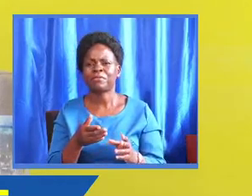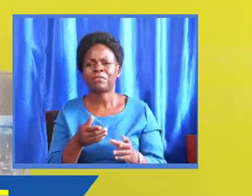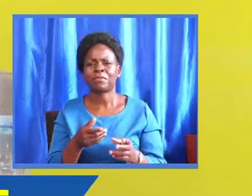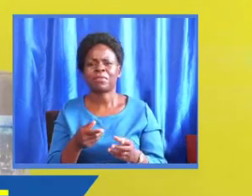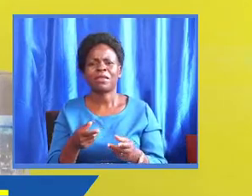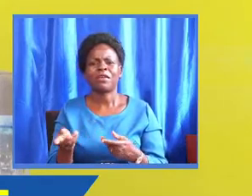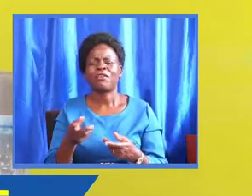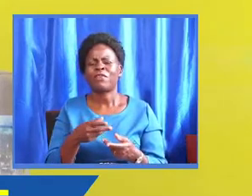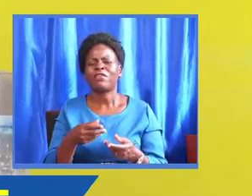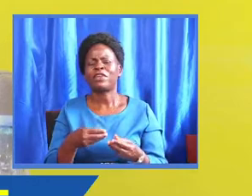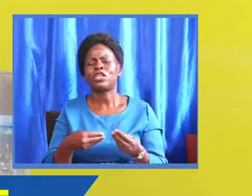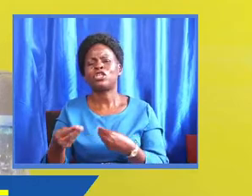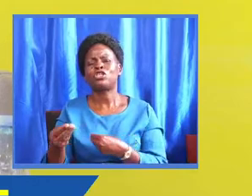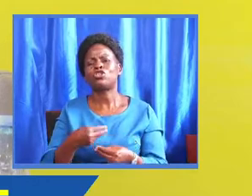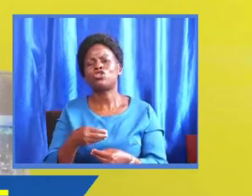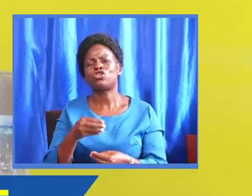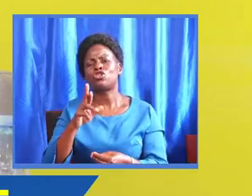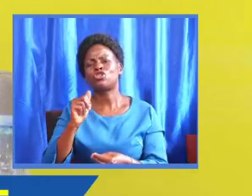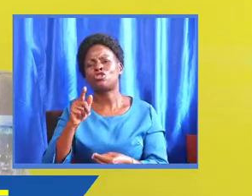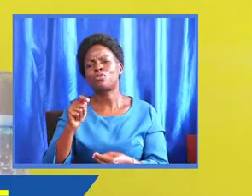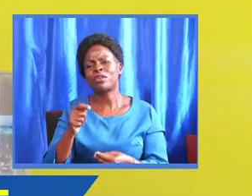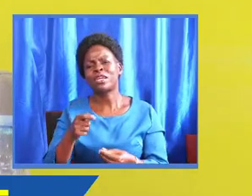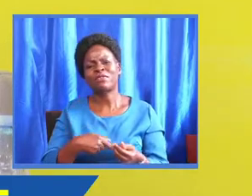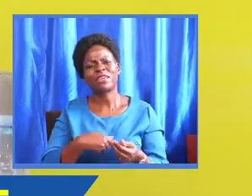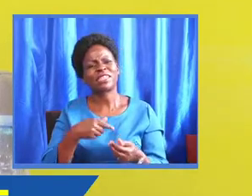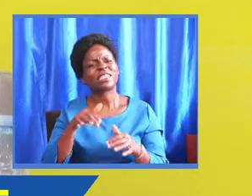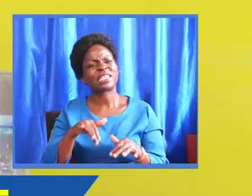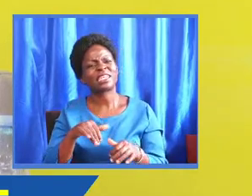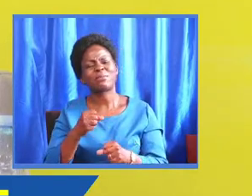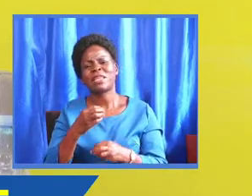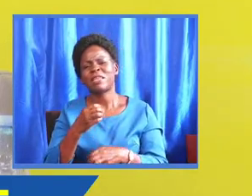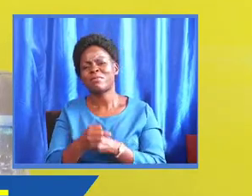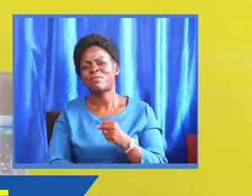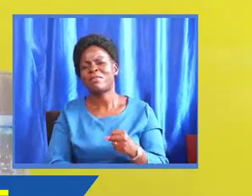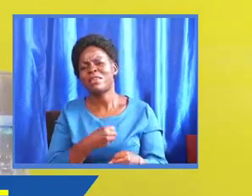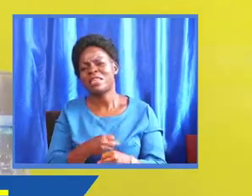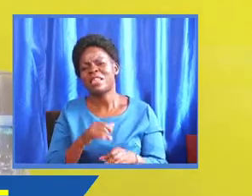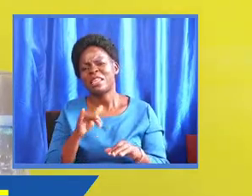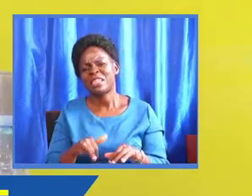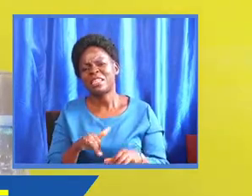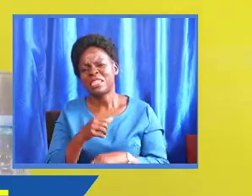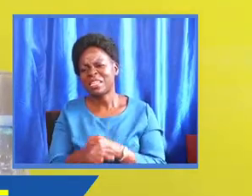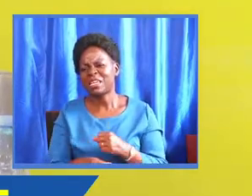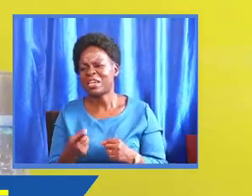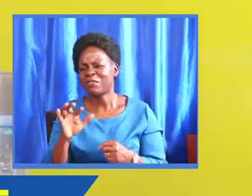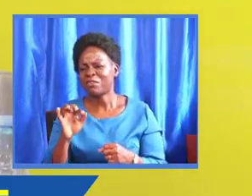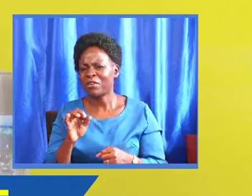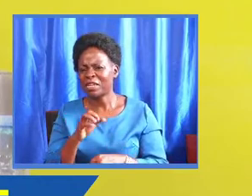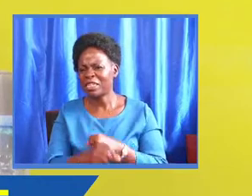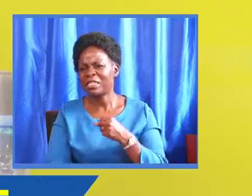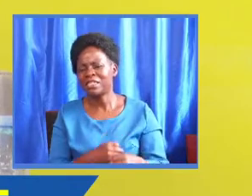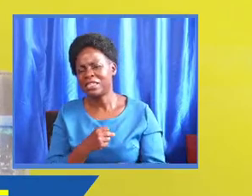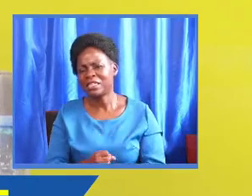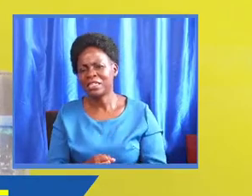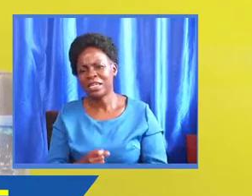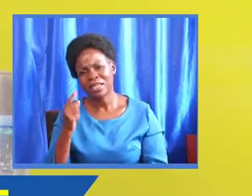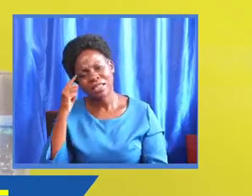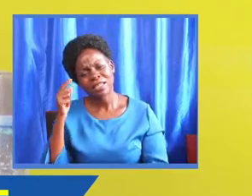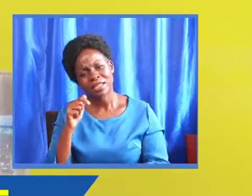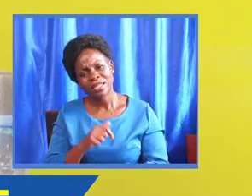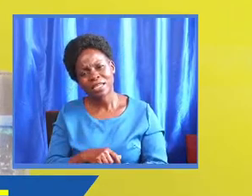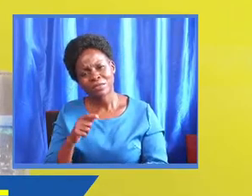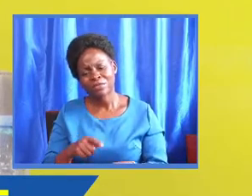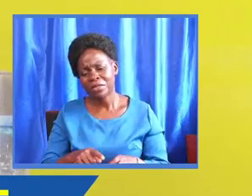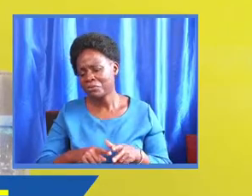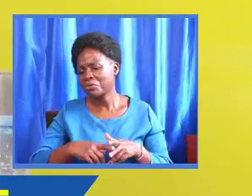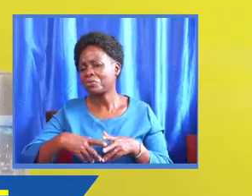model to exit after a certain number of years. They've been in Uganda for 18 years, for example. So I think it's time for them to